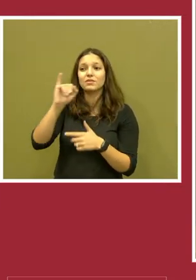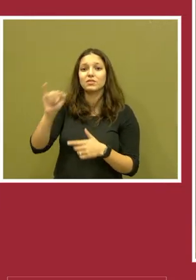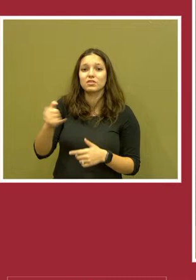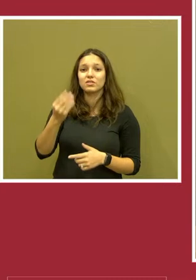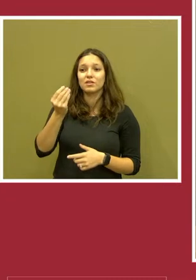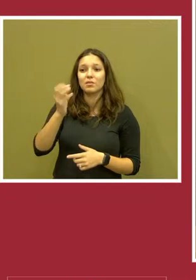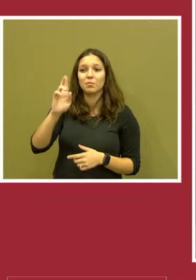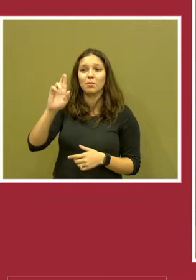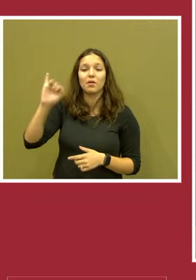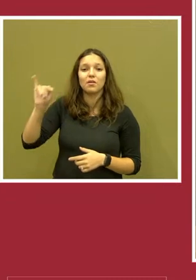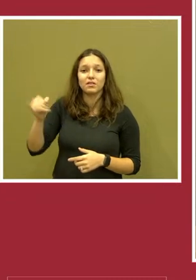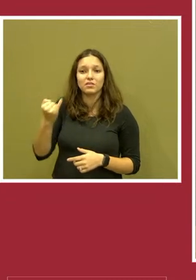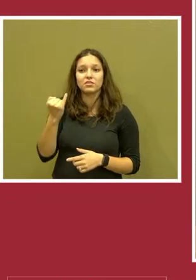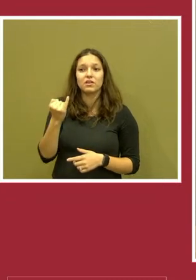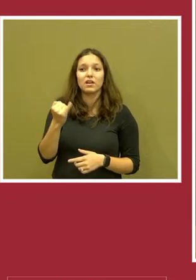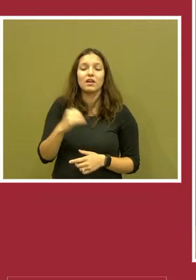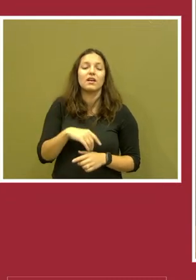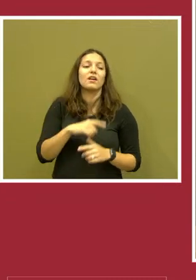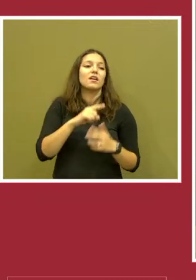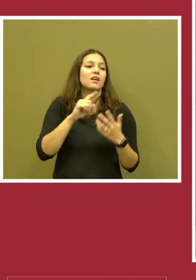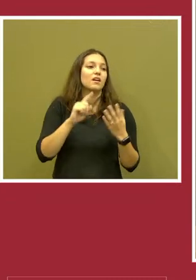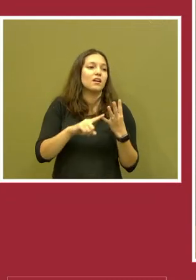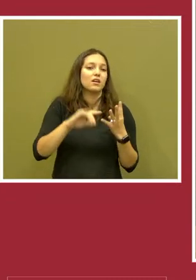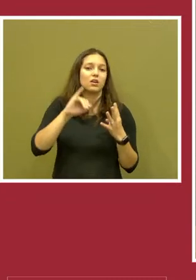the J5 program at the Juvenile Justice